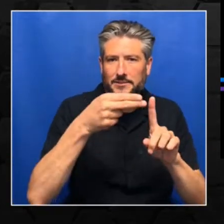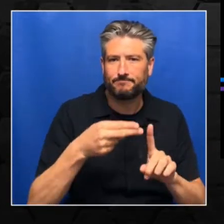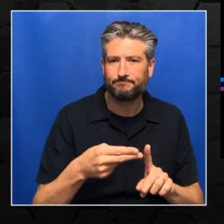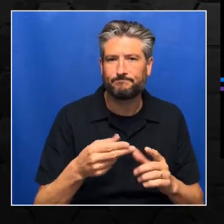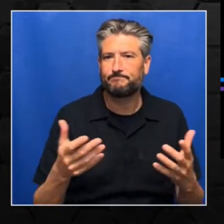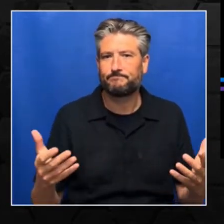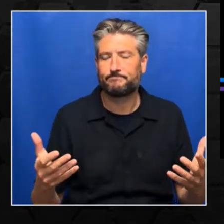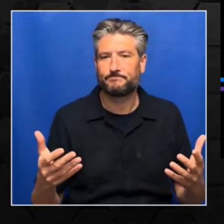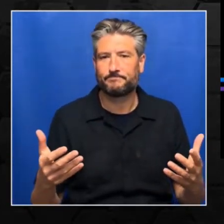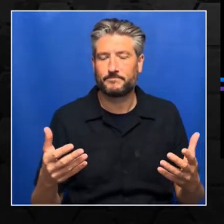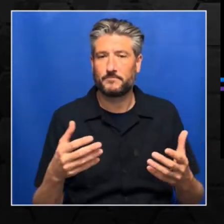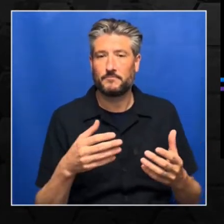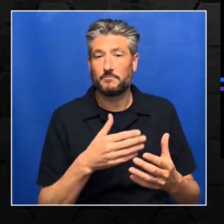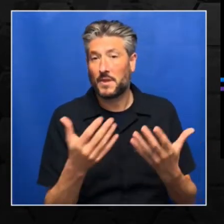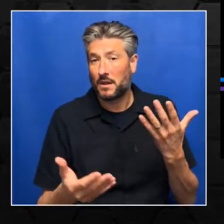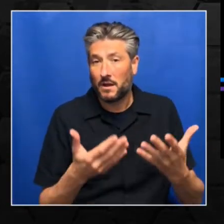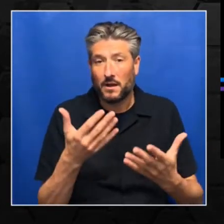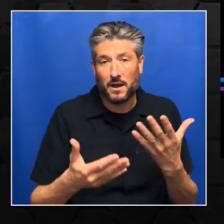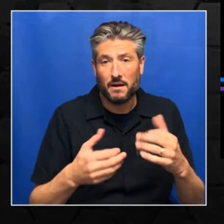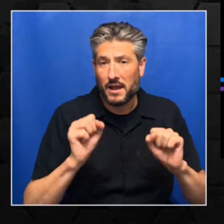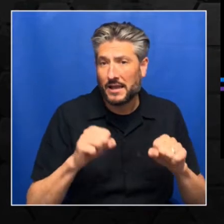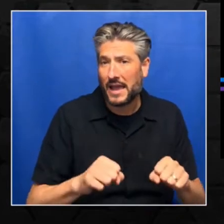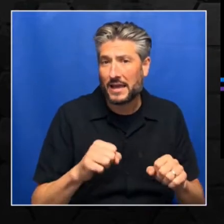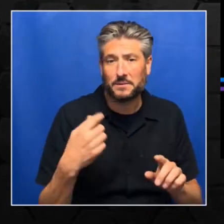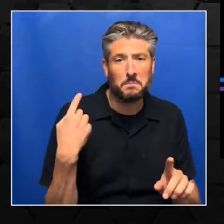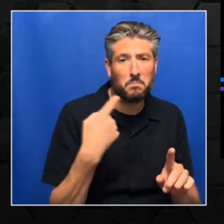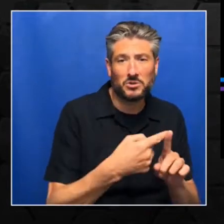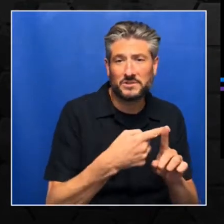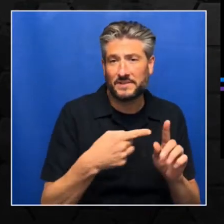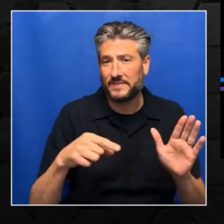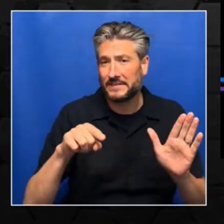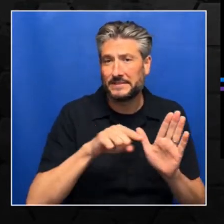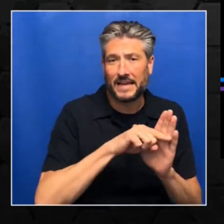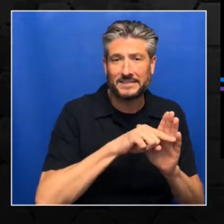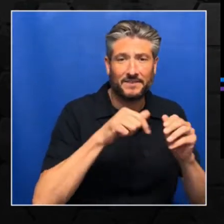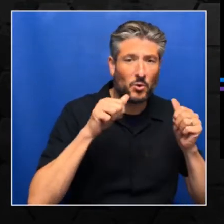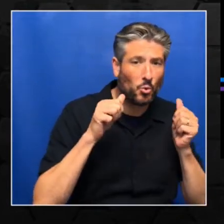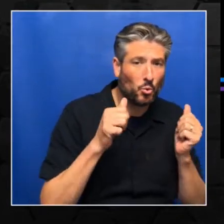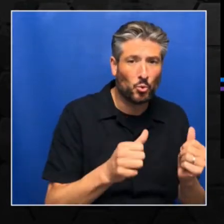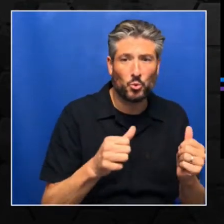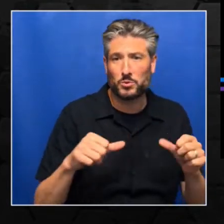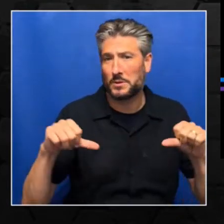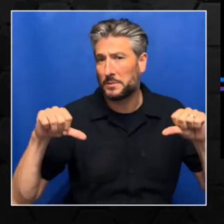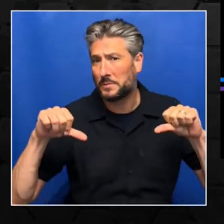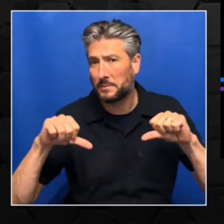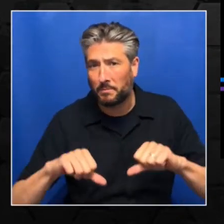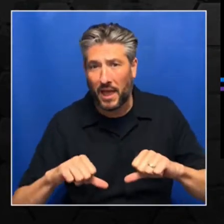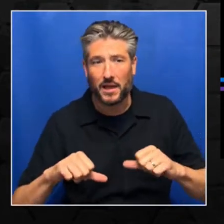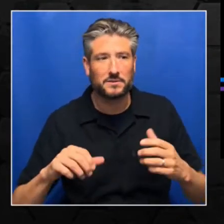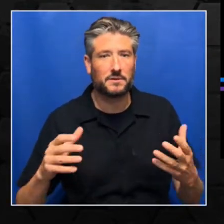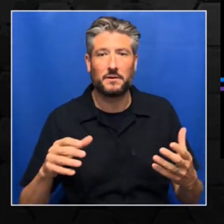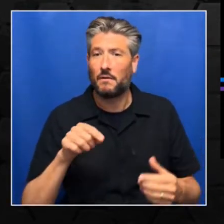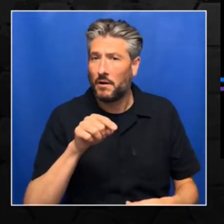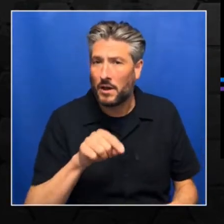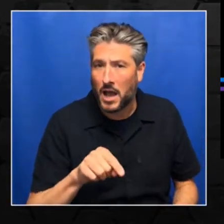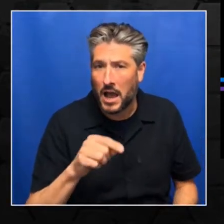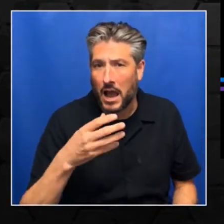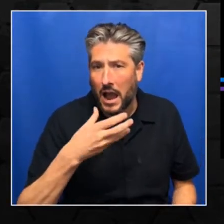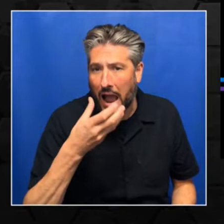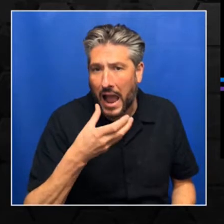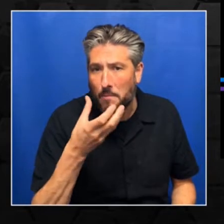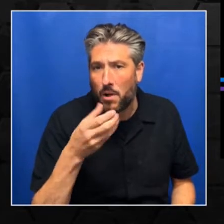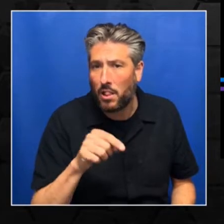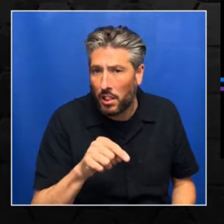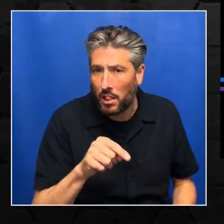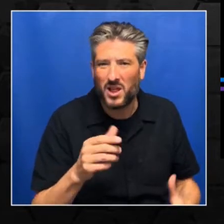whether it's negative or positive, whether it's good or bad, whether it's an apple or not. Those are like you categorizing it, you're putting it into a